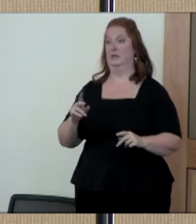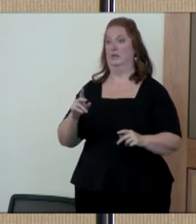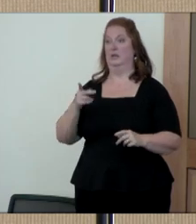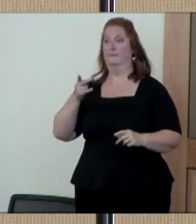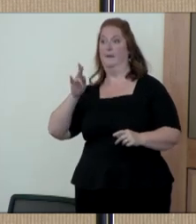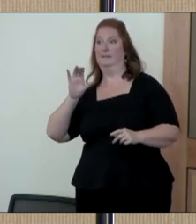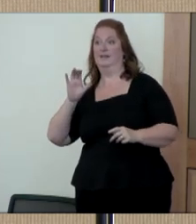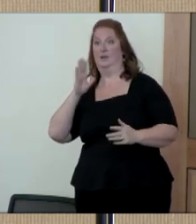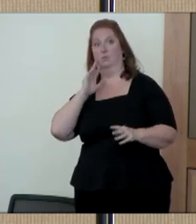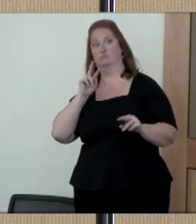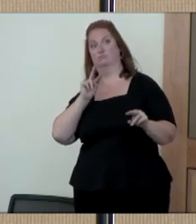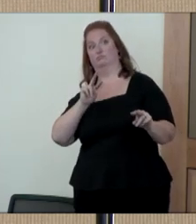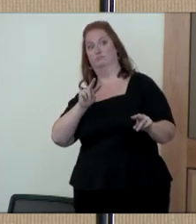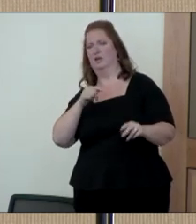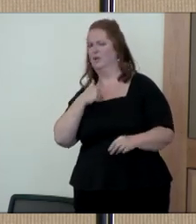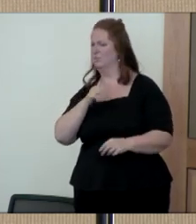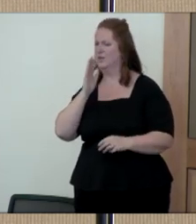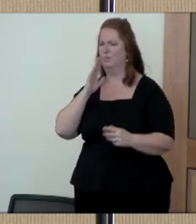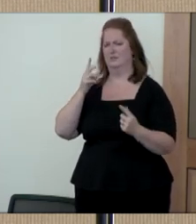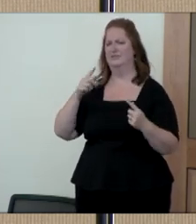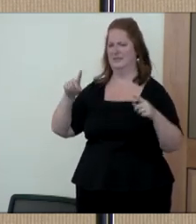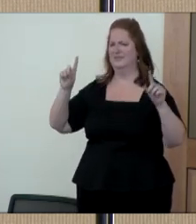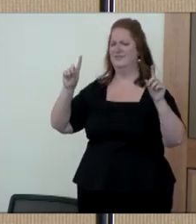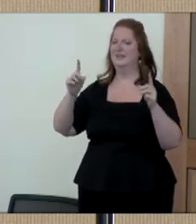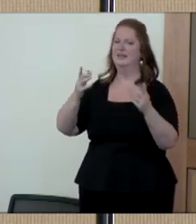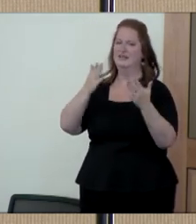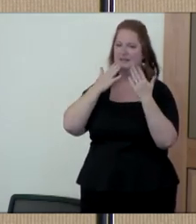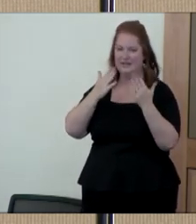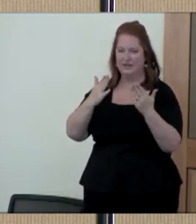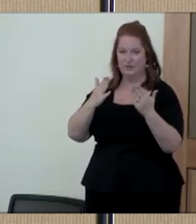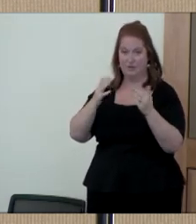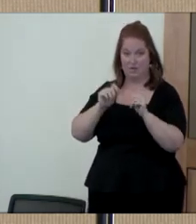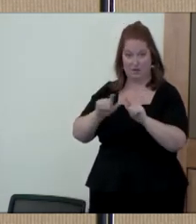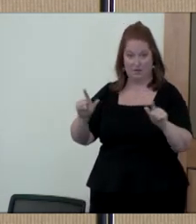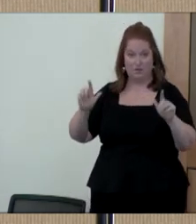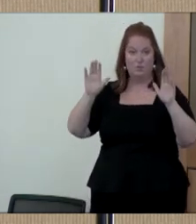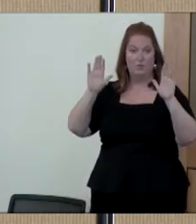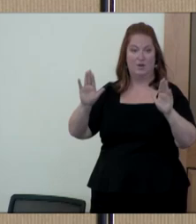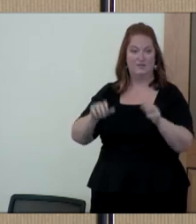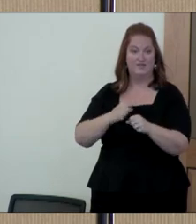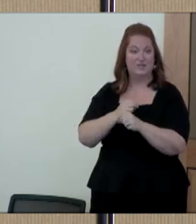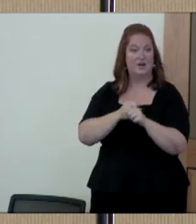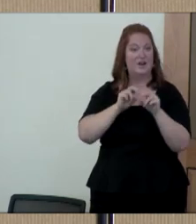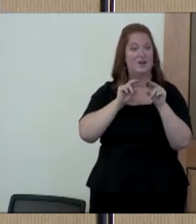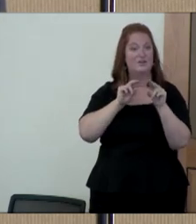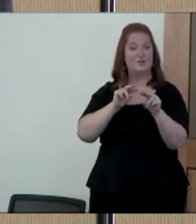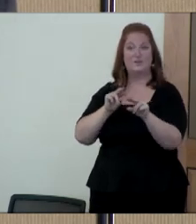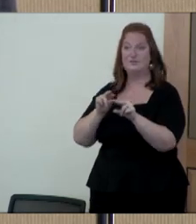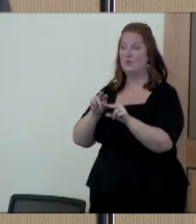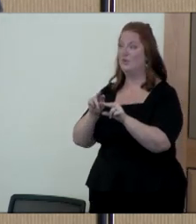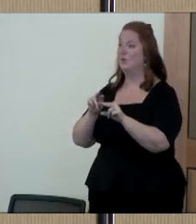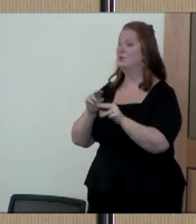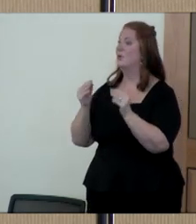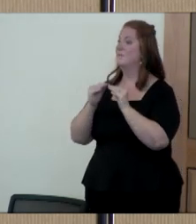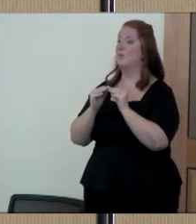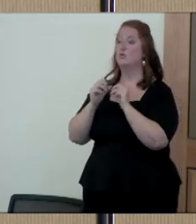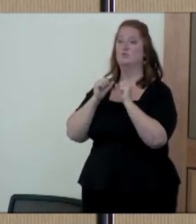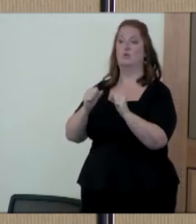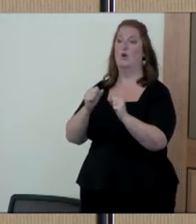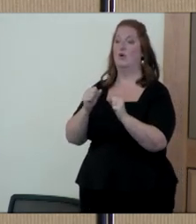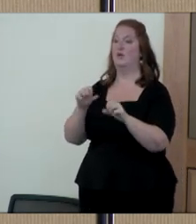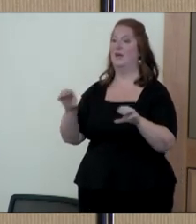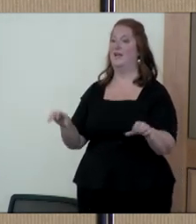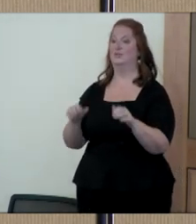do this really, really well. Thank you, all of you, for a great year. I look forward to the bolder things that we're going to do